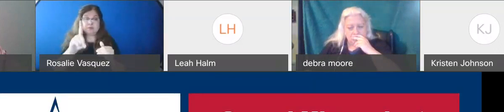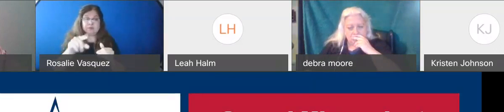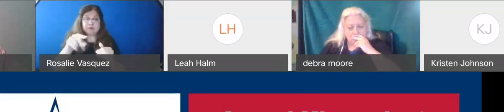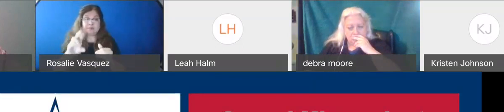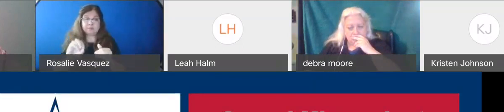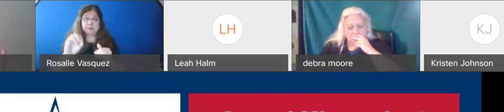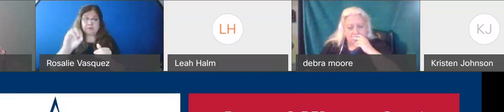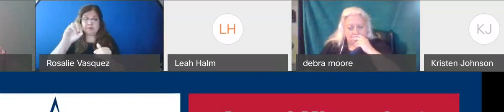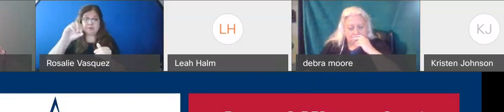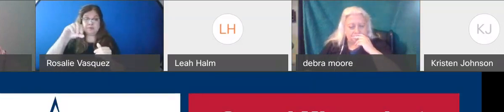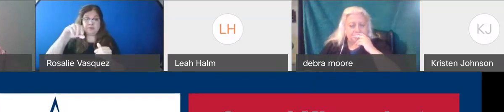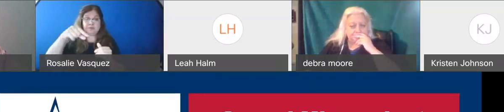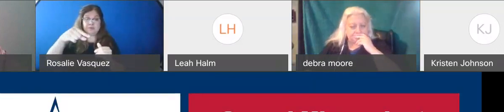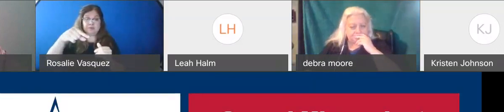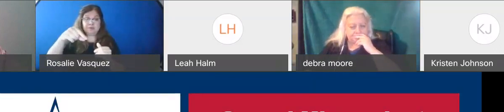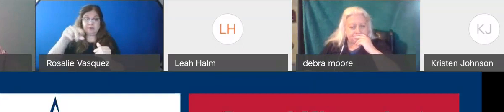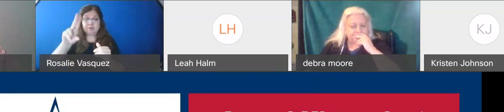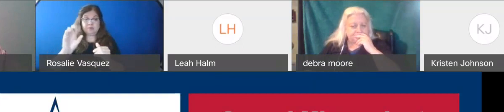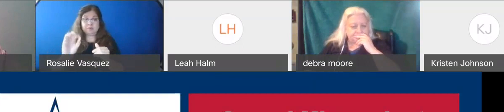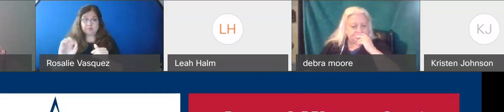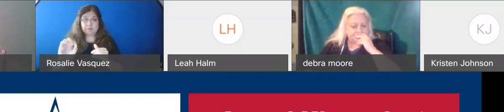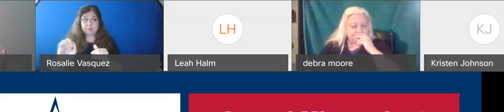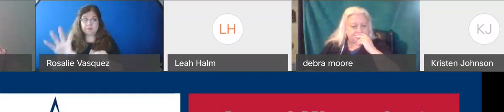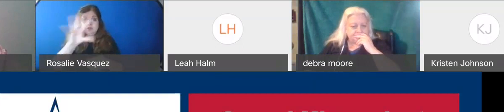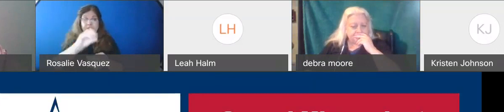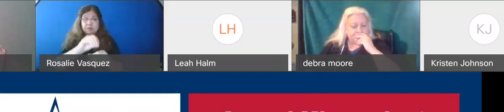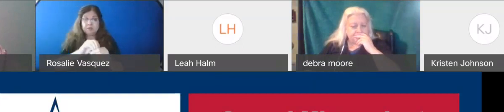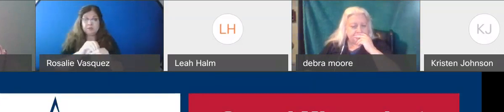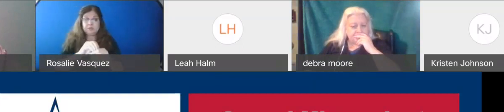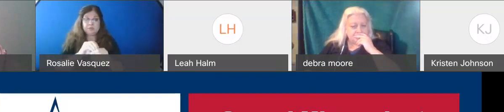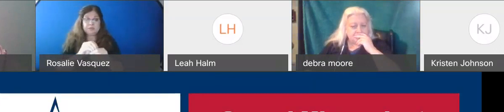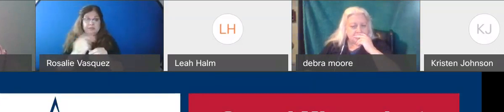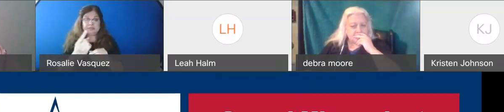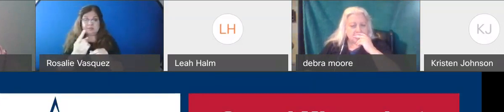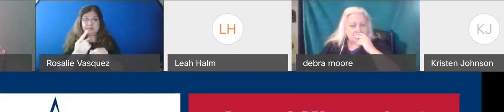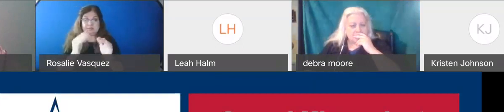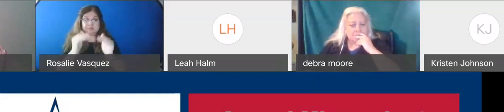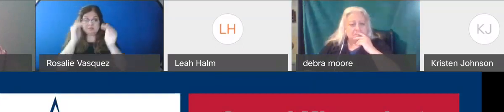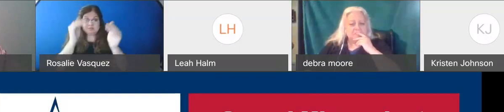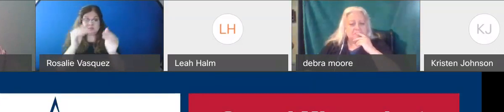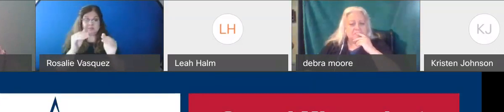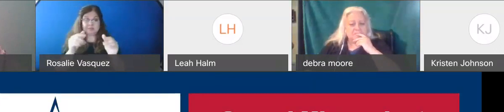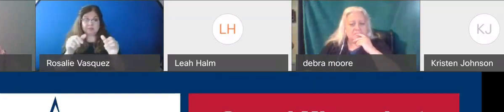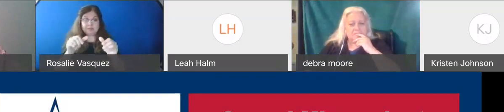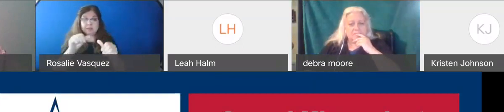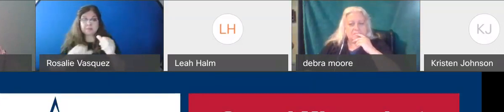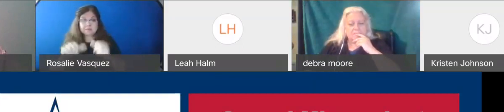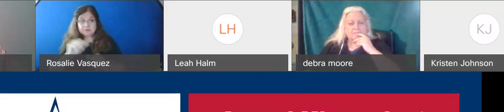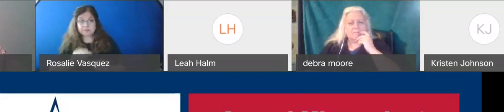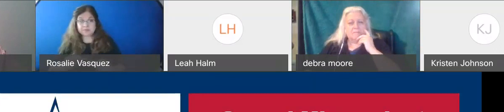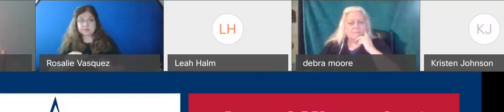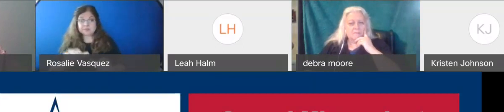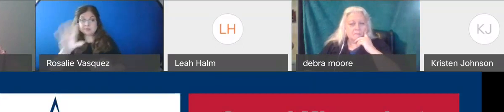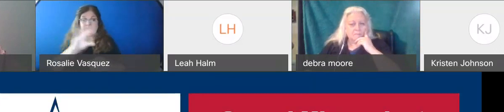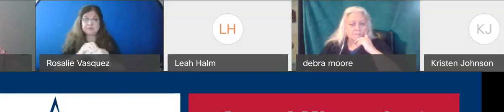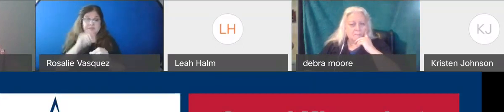harassment where a person of power stipulates that a greater performance will be based on whether the person submits to unwelcome sexual conduct. So